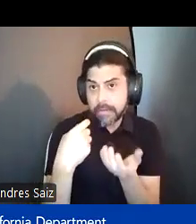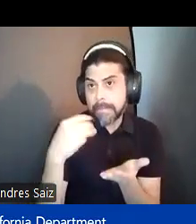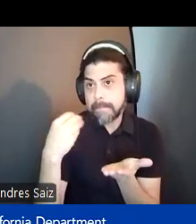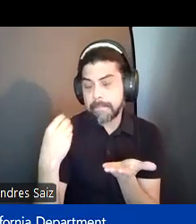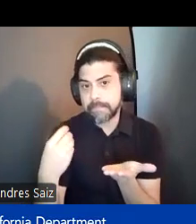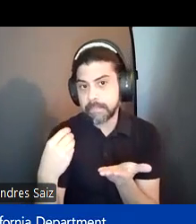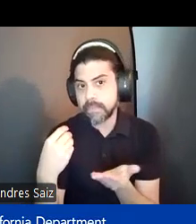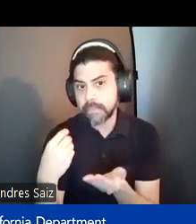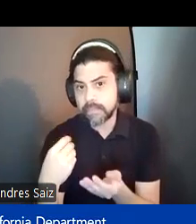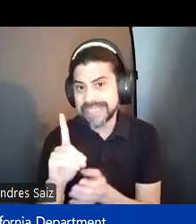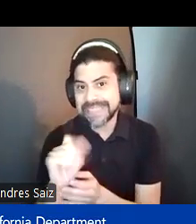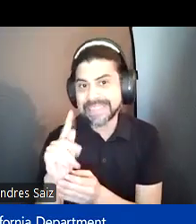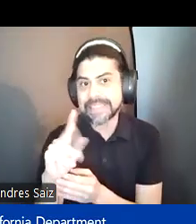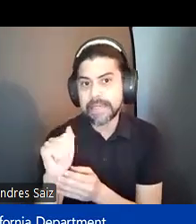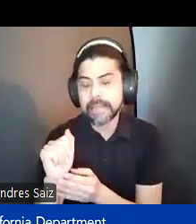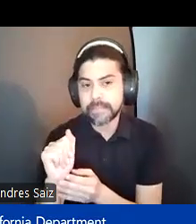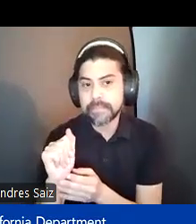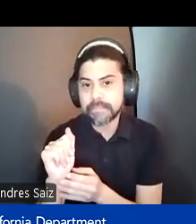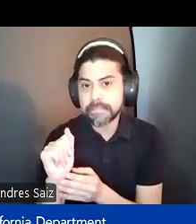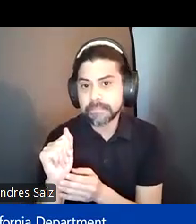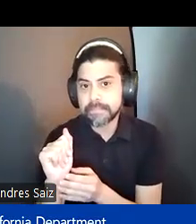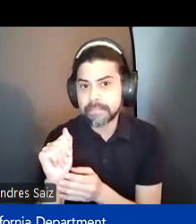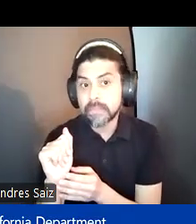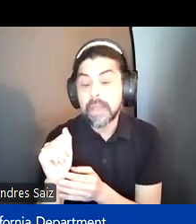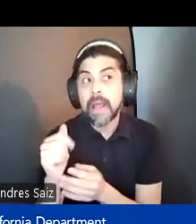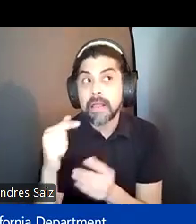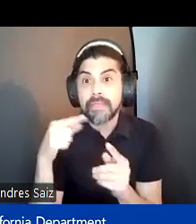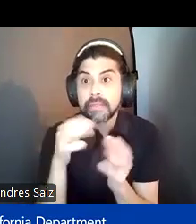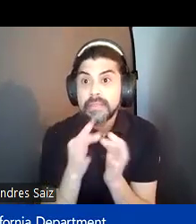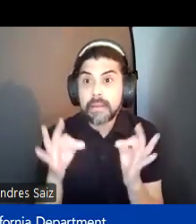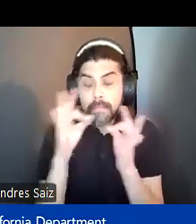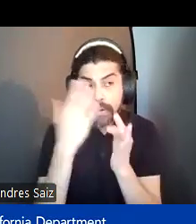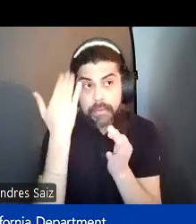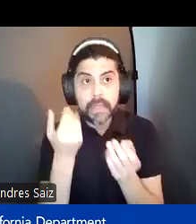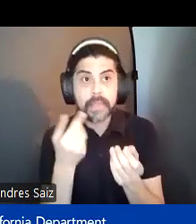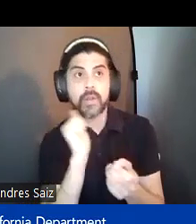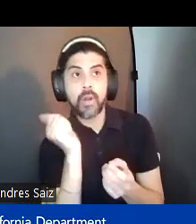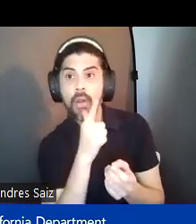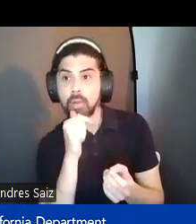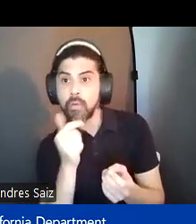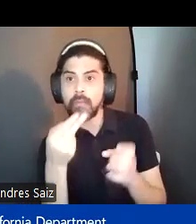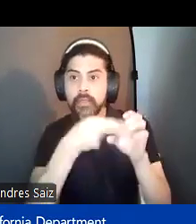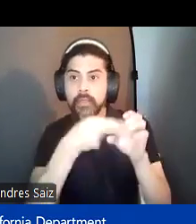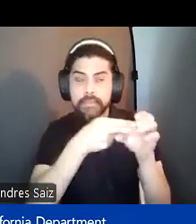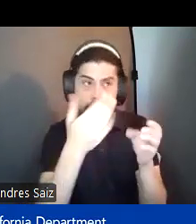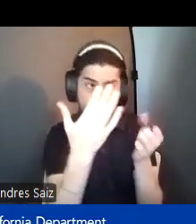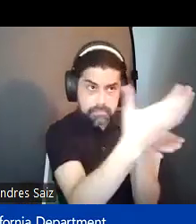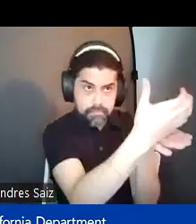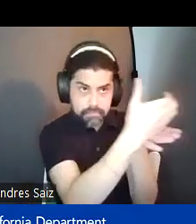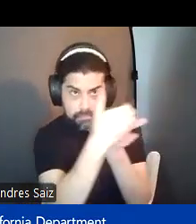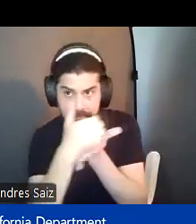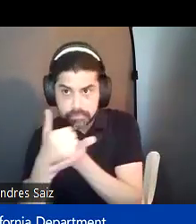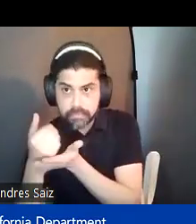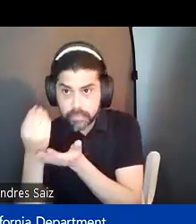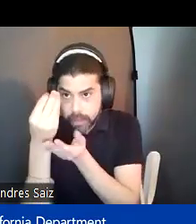presenting is largely built around gathering stakeholder feedback on the MPA implementation process. This being a midpoint evaluation, we